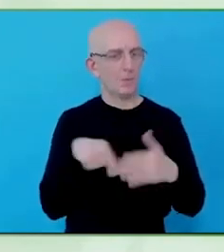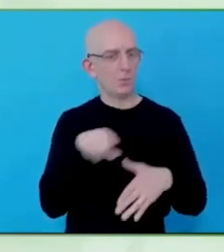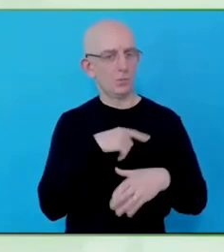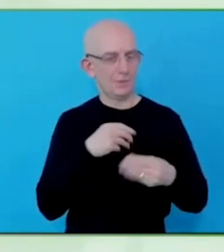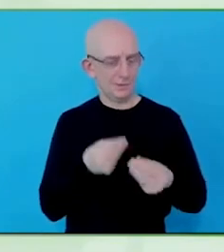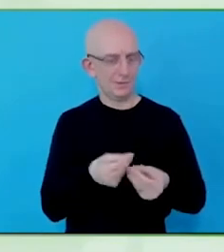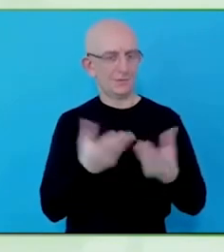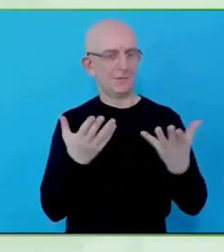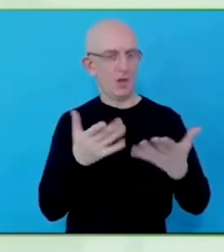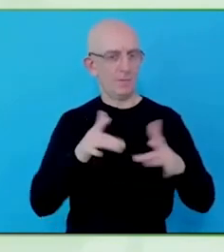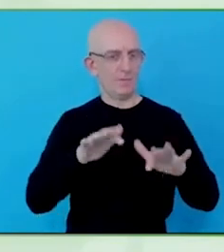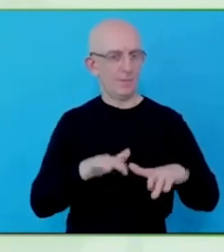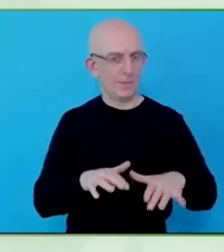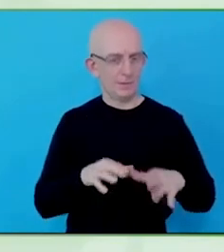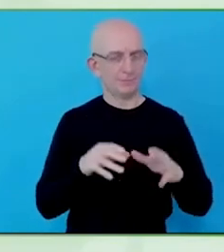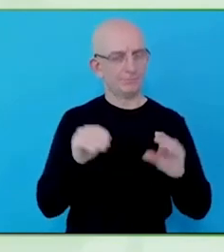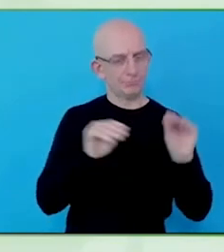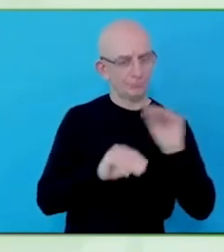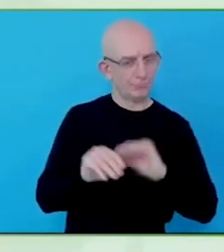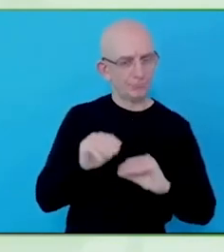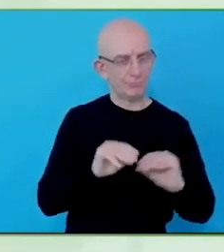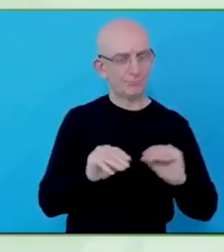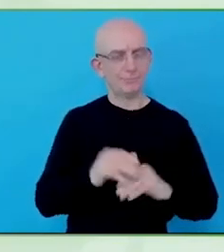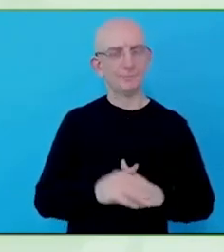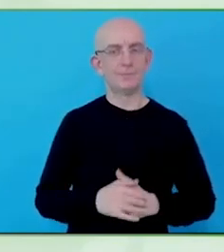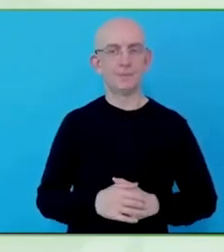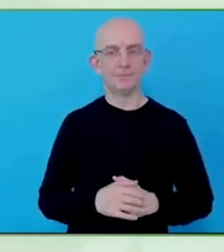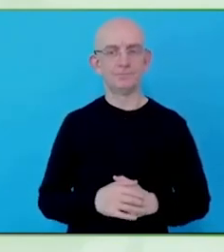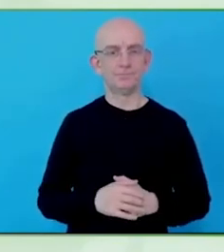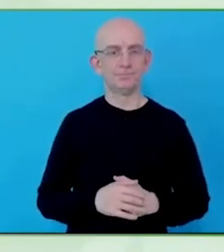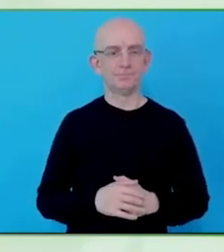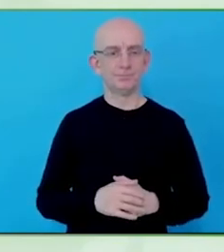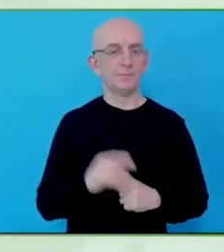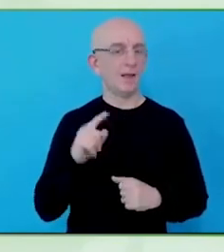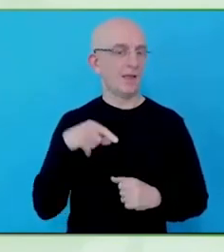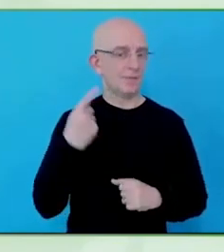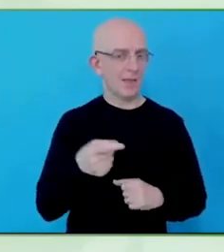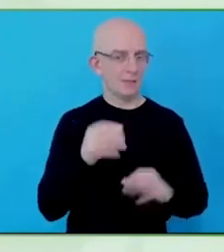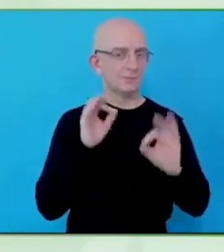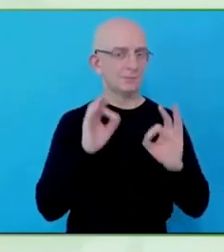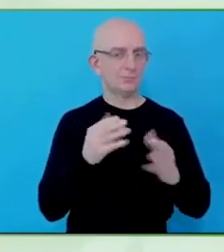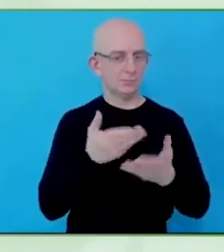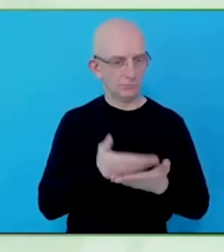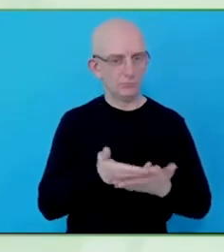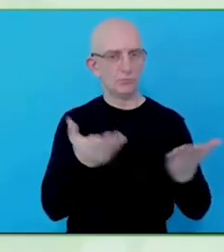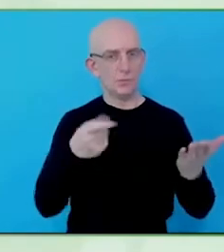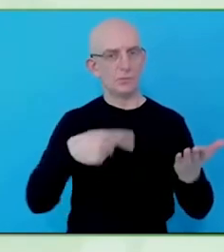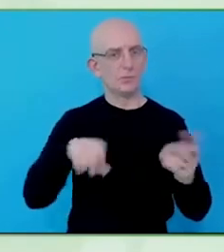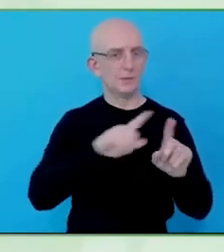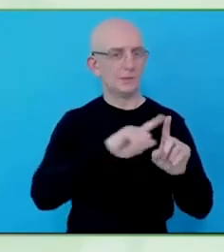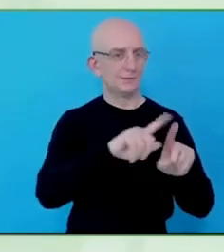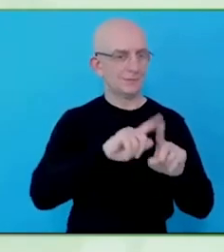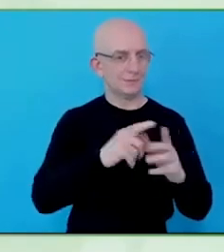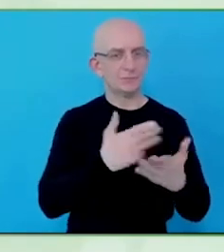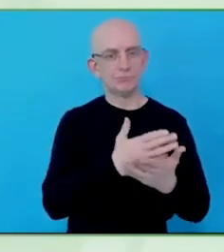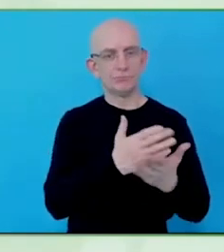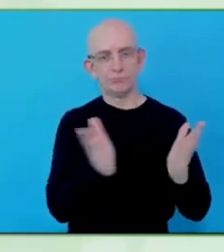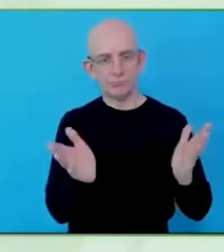be. And then again, we end at a happy customer who could be a small business or a large